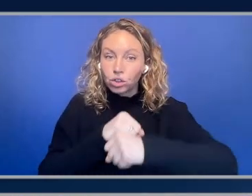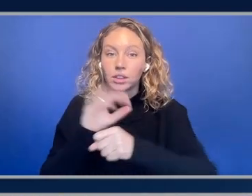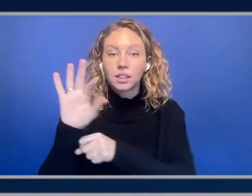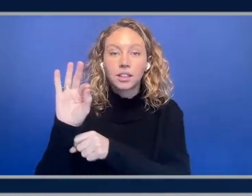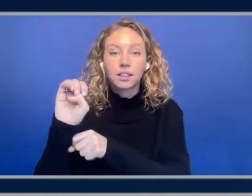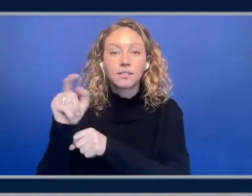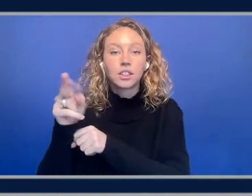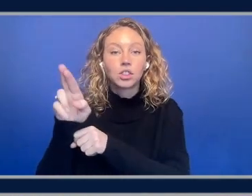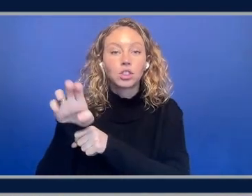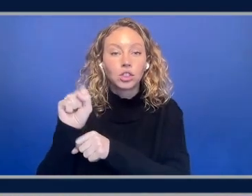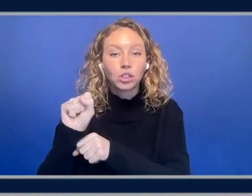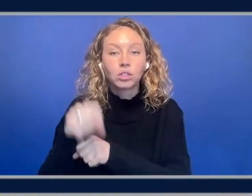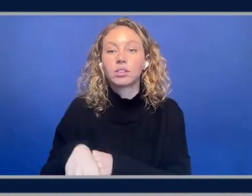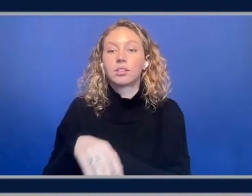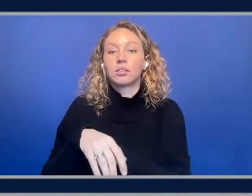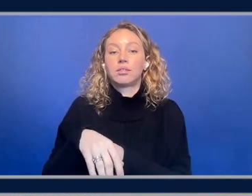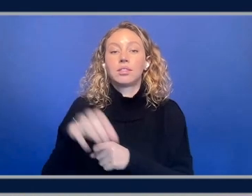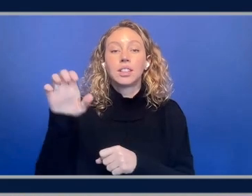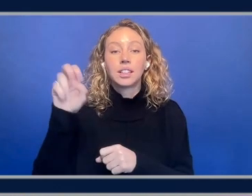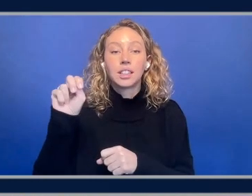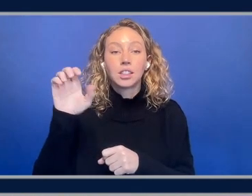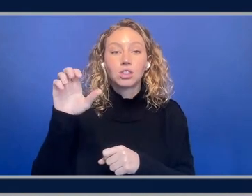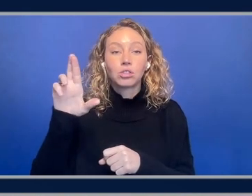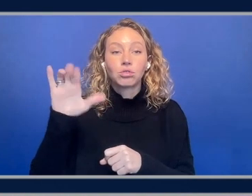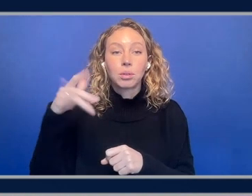at rest, encryption in transit,